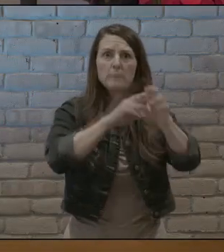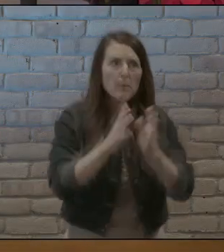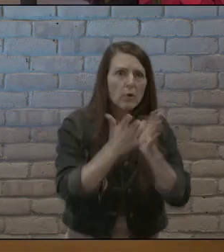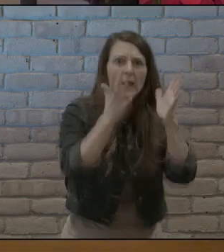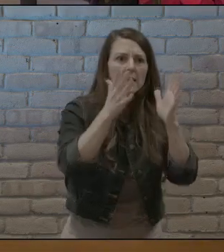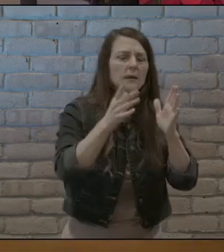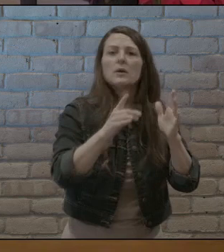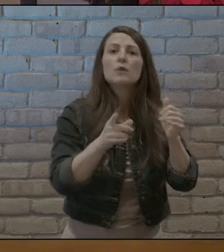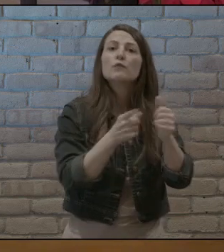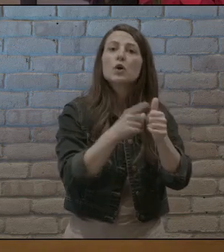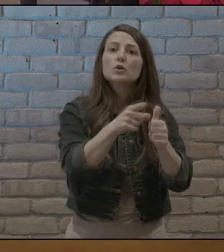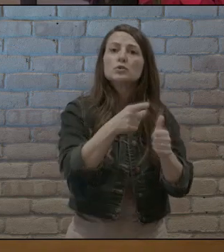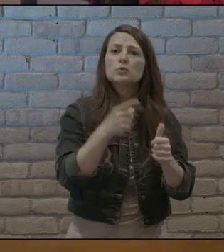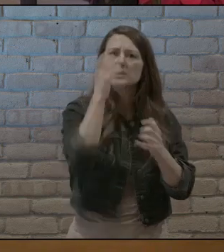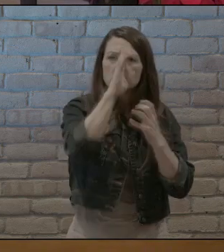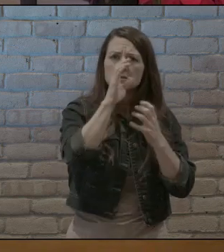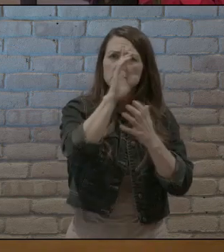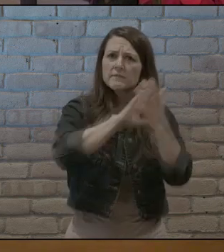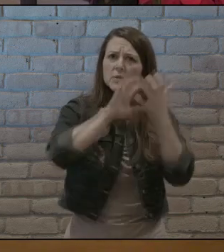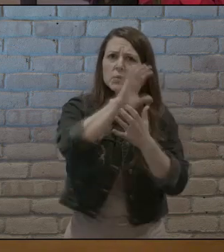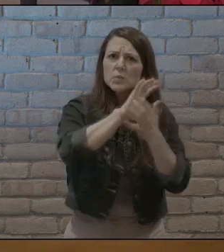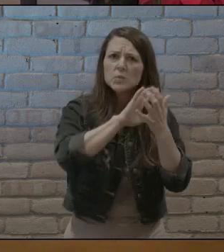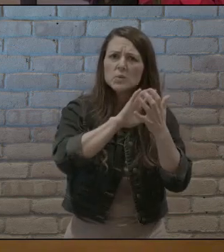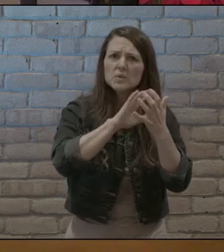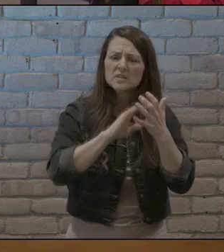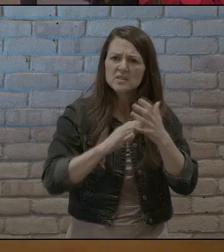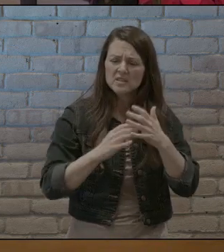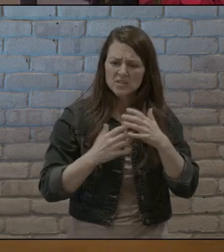was confused and disturbed.